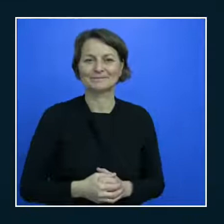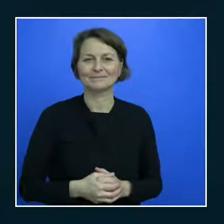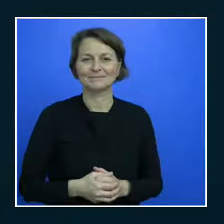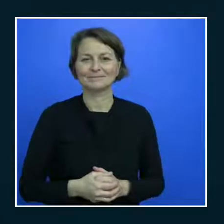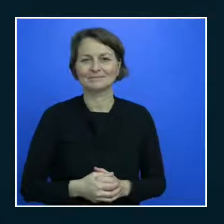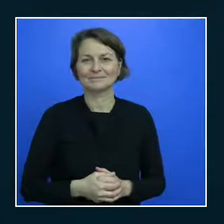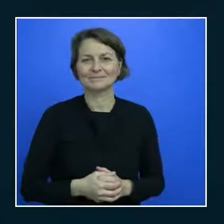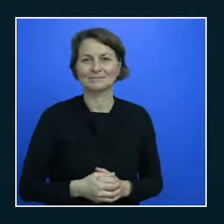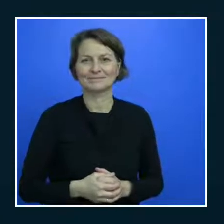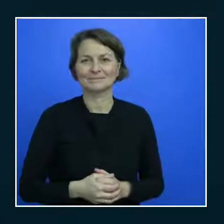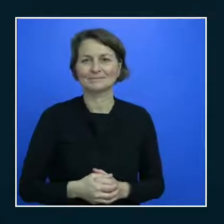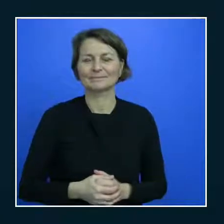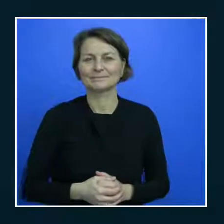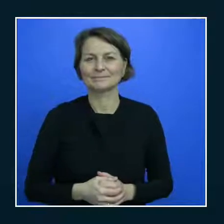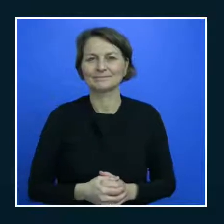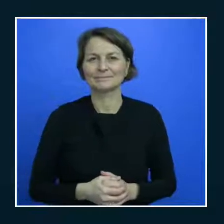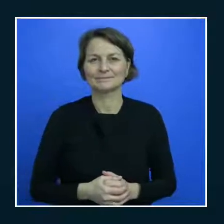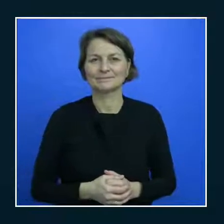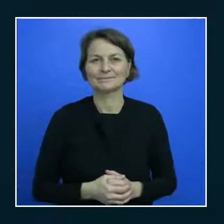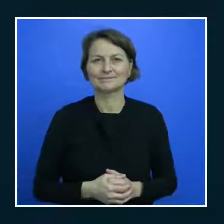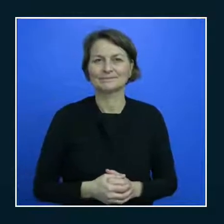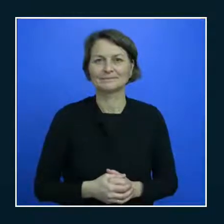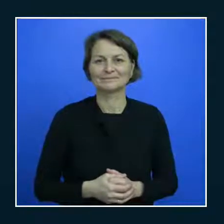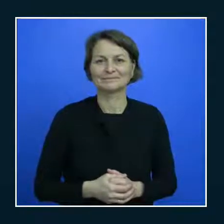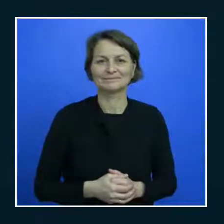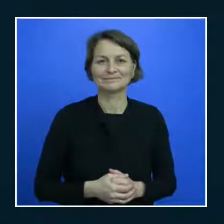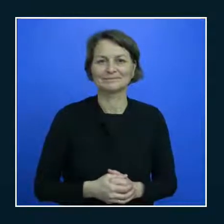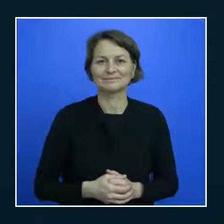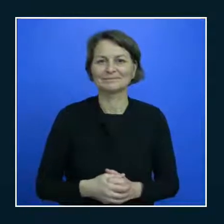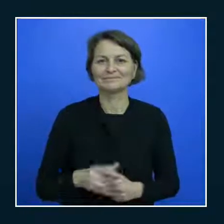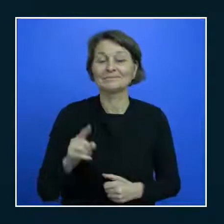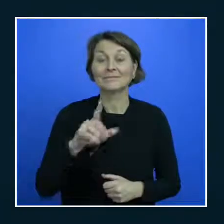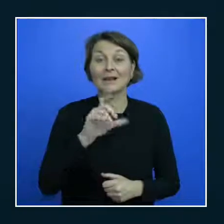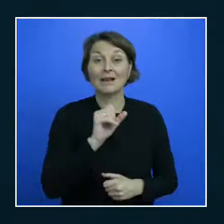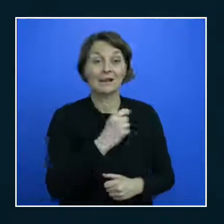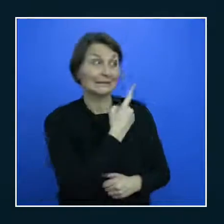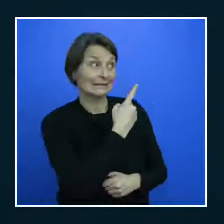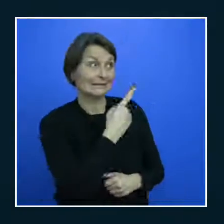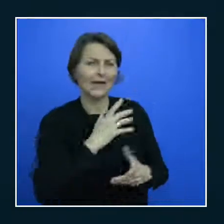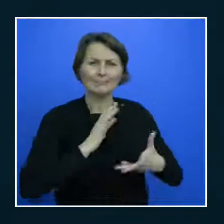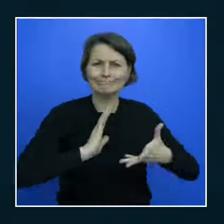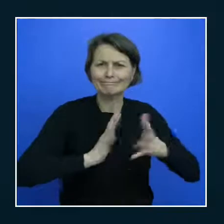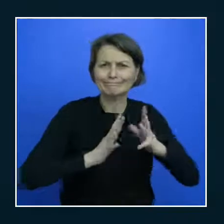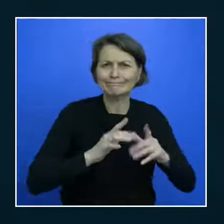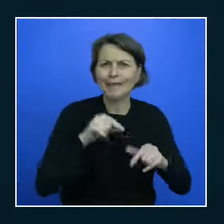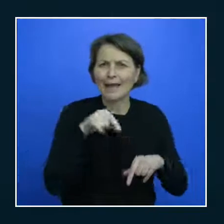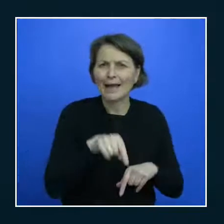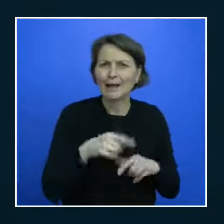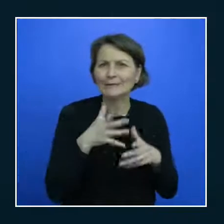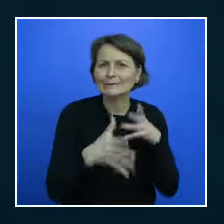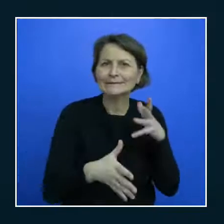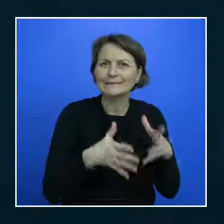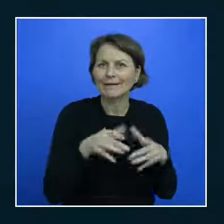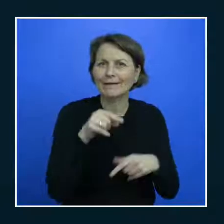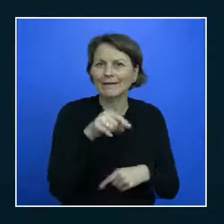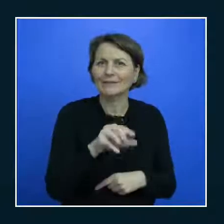I'm just looking for the nice lady doing the signing. How does she sign a moose hat? Anyway.